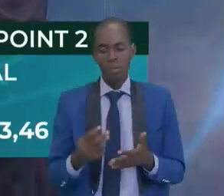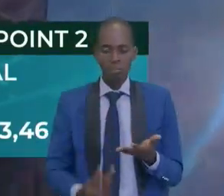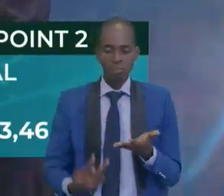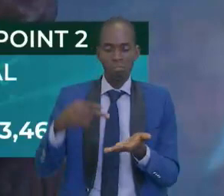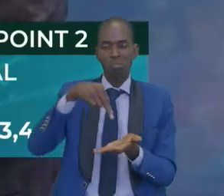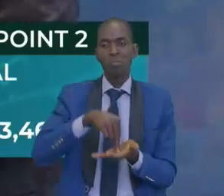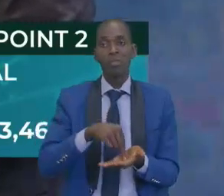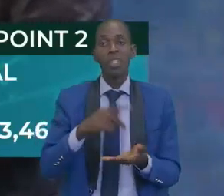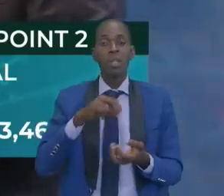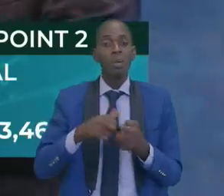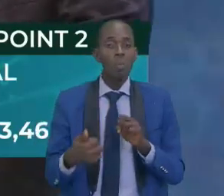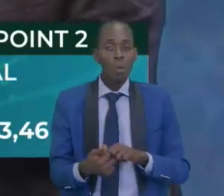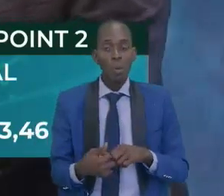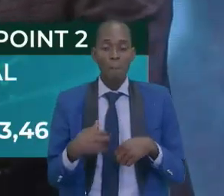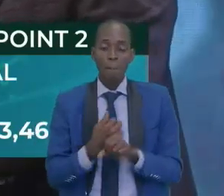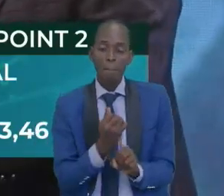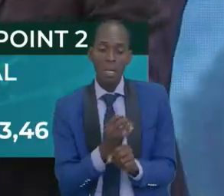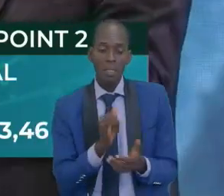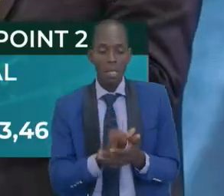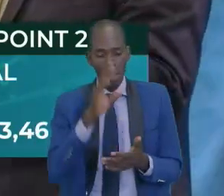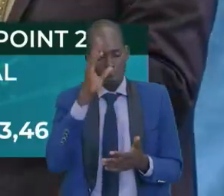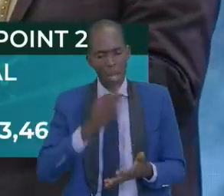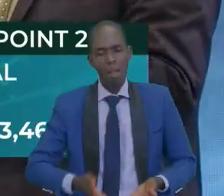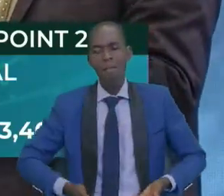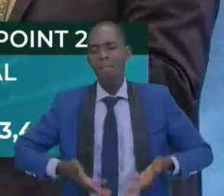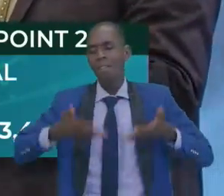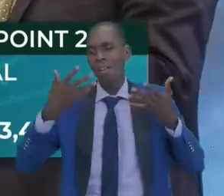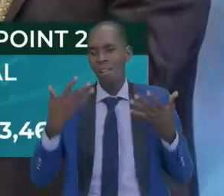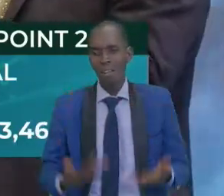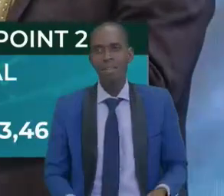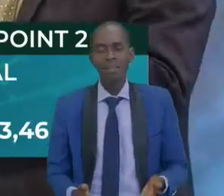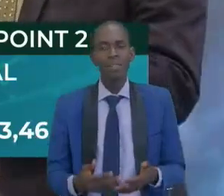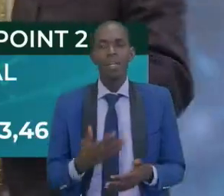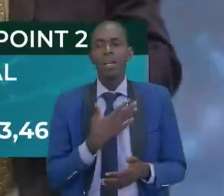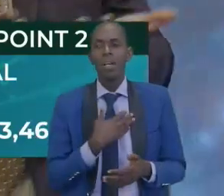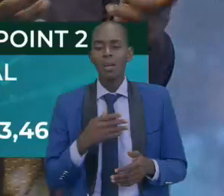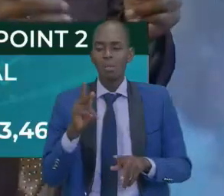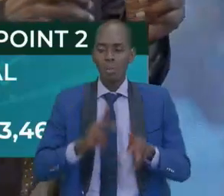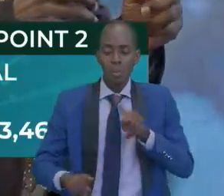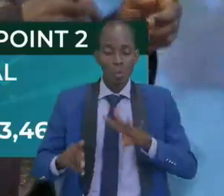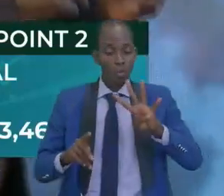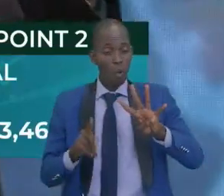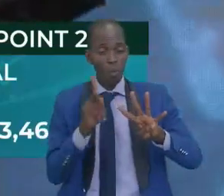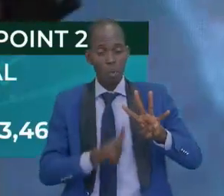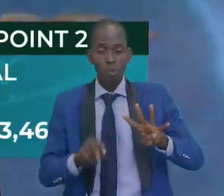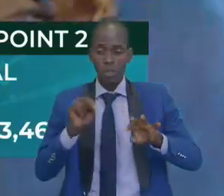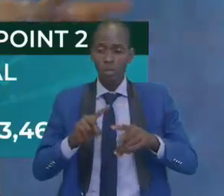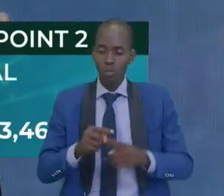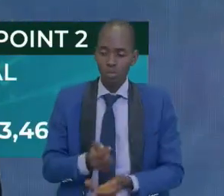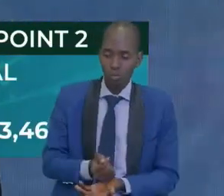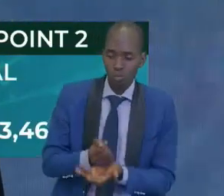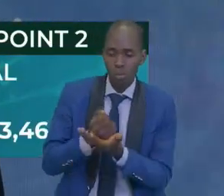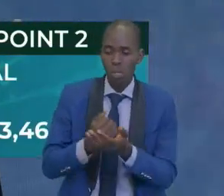The problem made him so heavy for men had to carry him to the place. And then